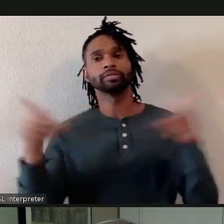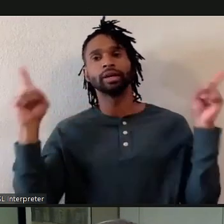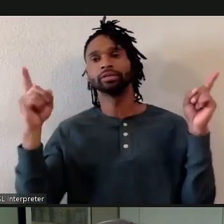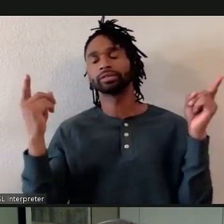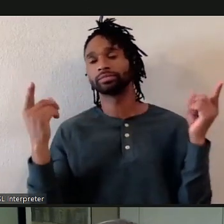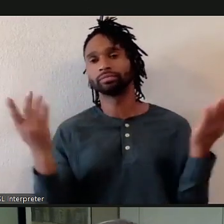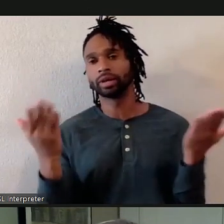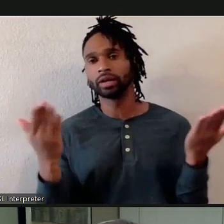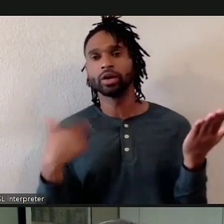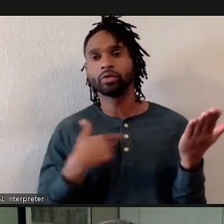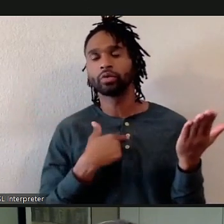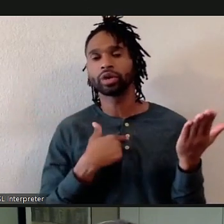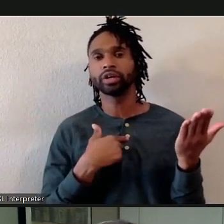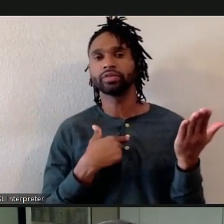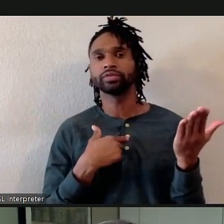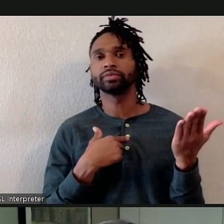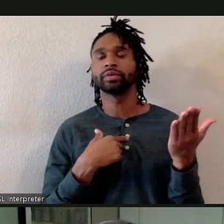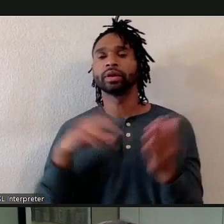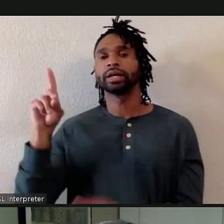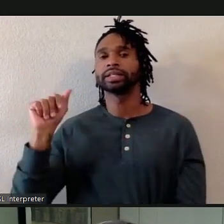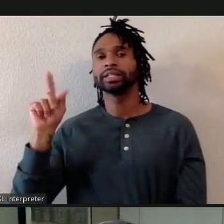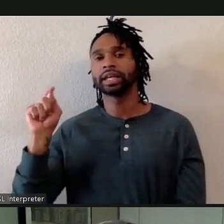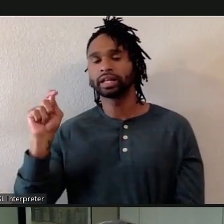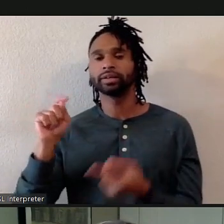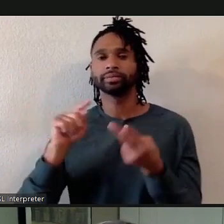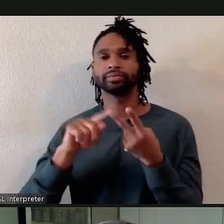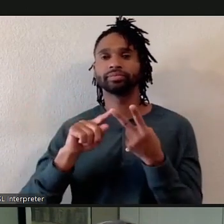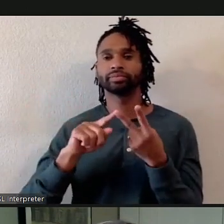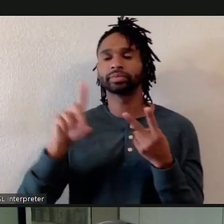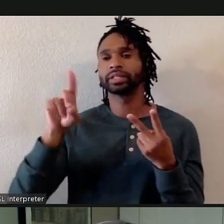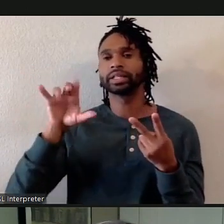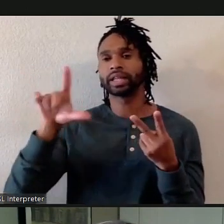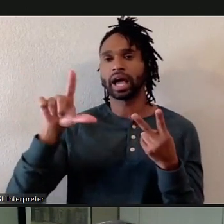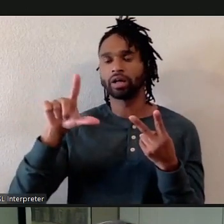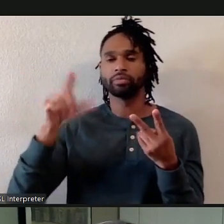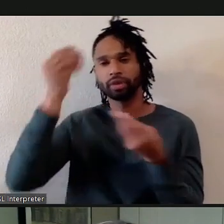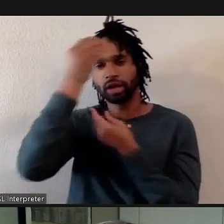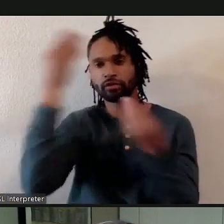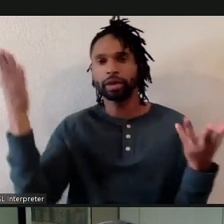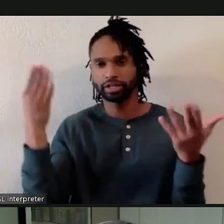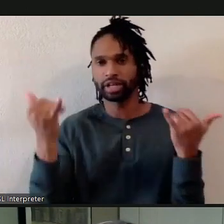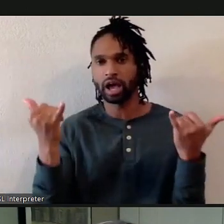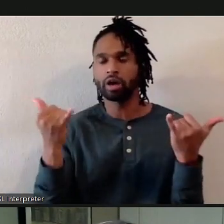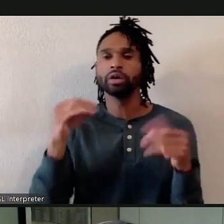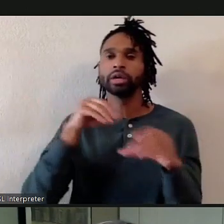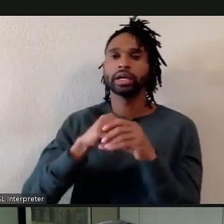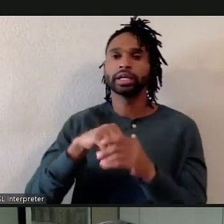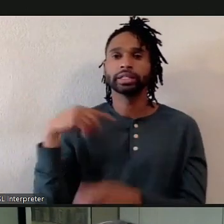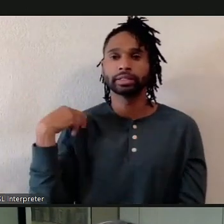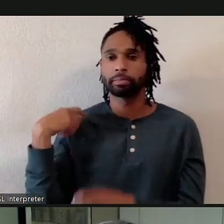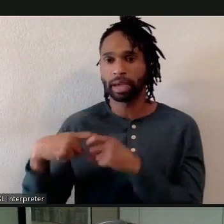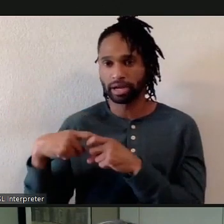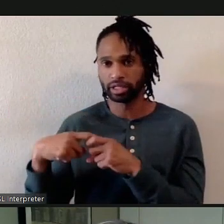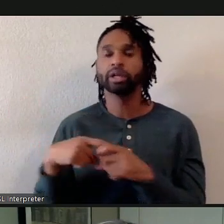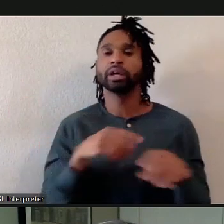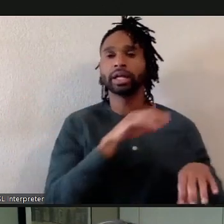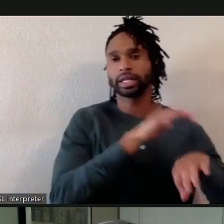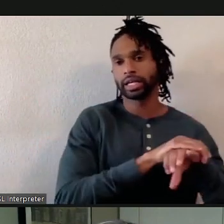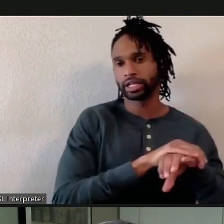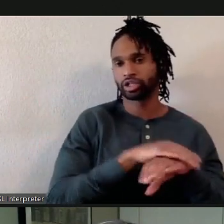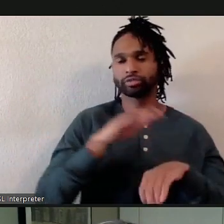we've launched our data and our dial informations now in Spanish as well as English at our